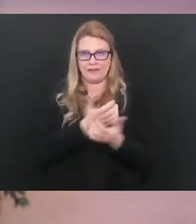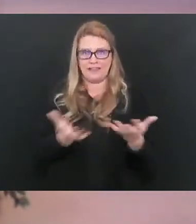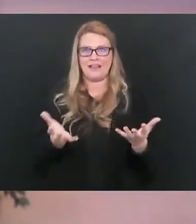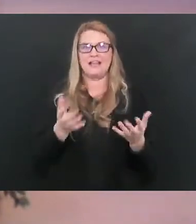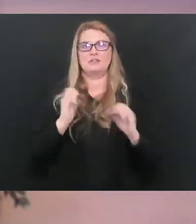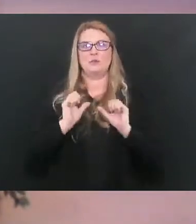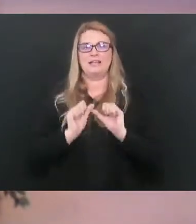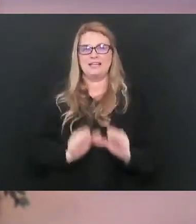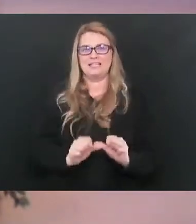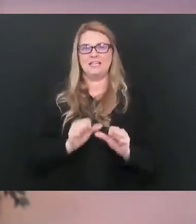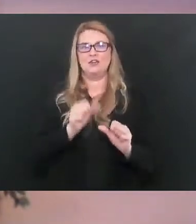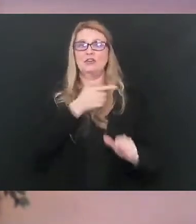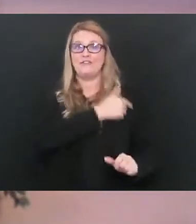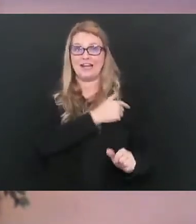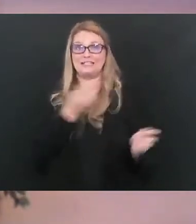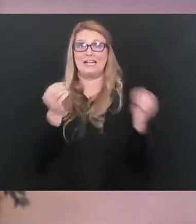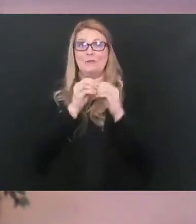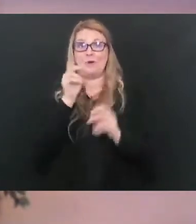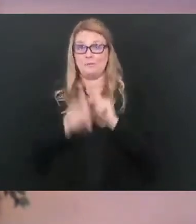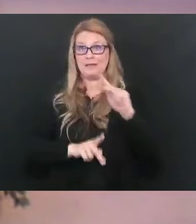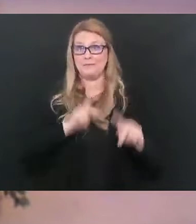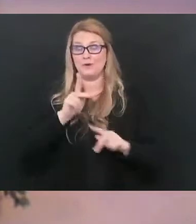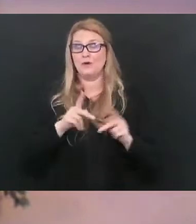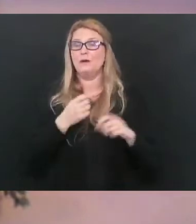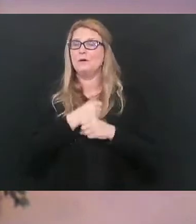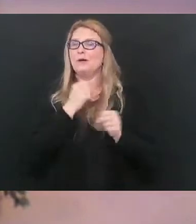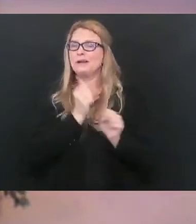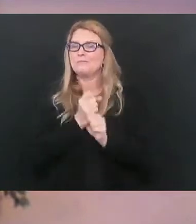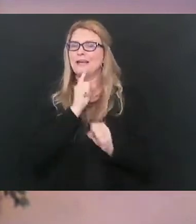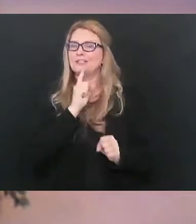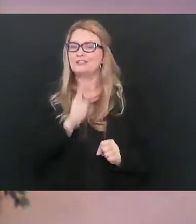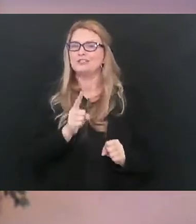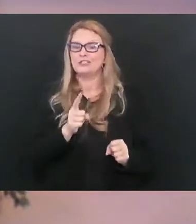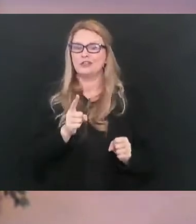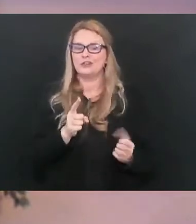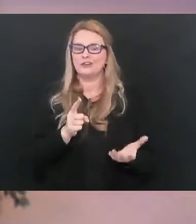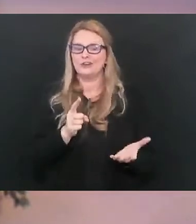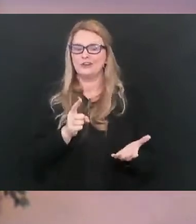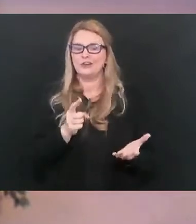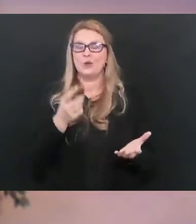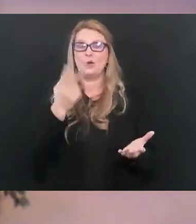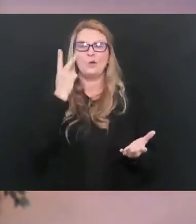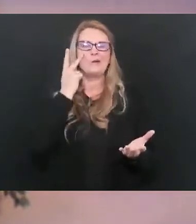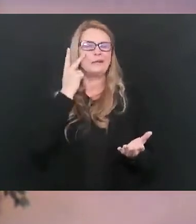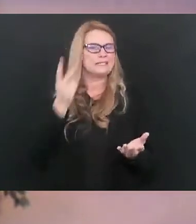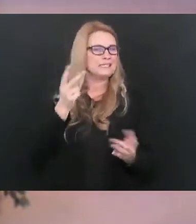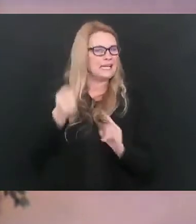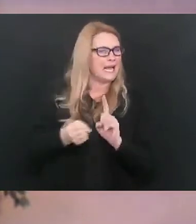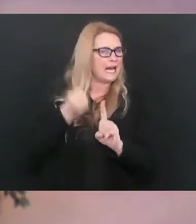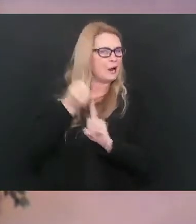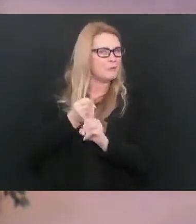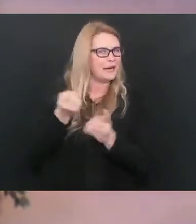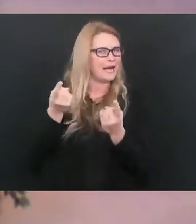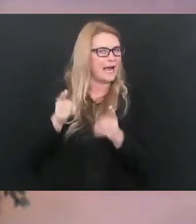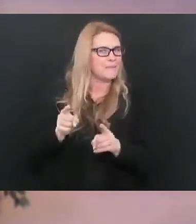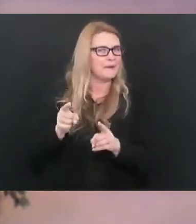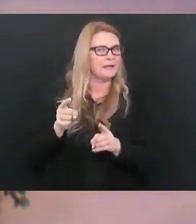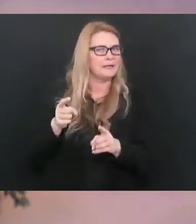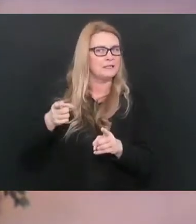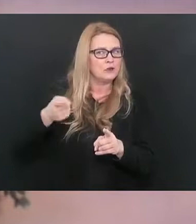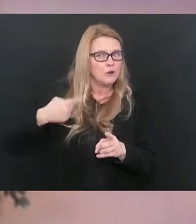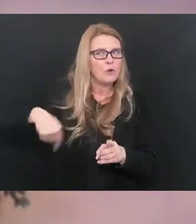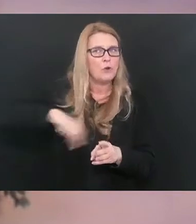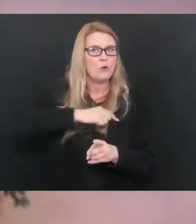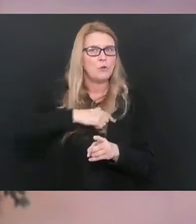more of our citizens. We also want to make sure that when we're seeing these outbreaks, that we're very rapidly doing this